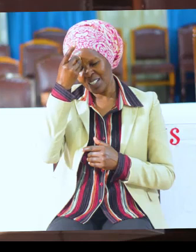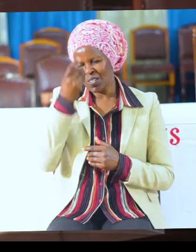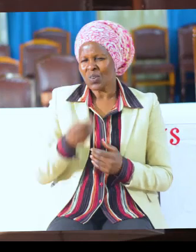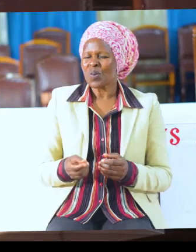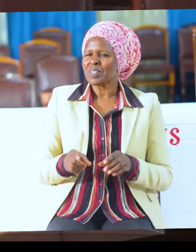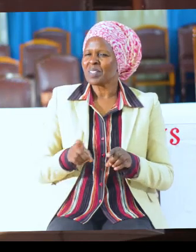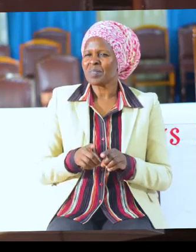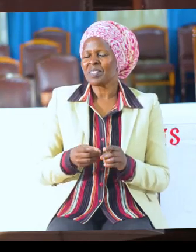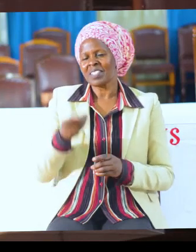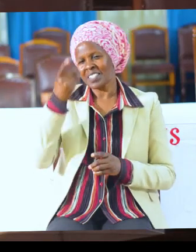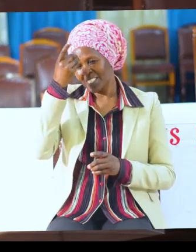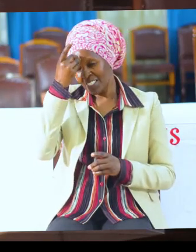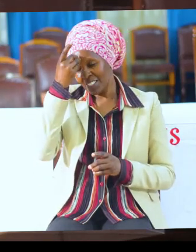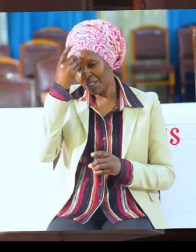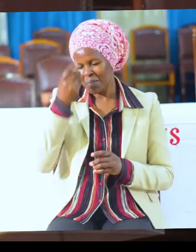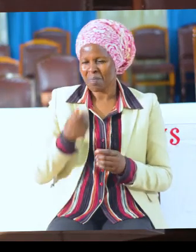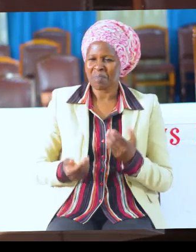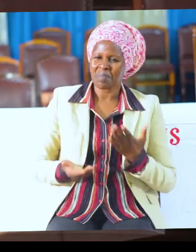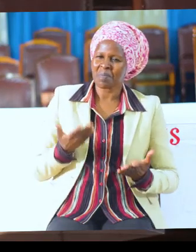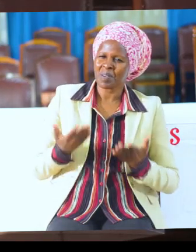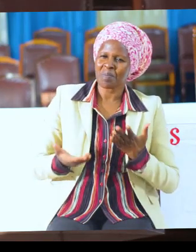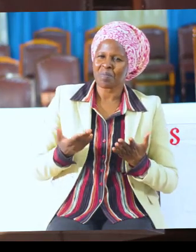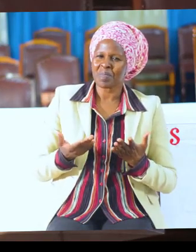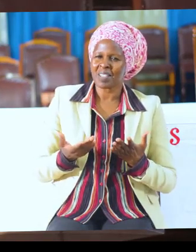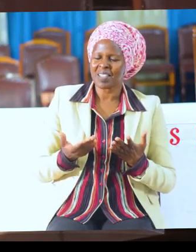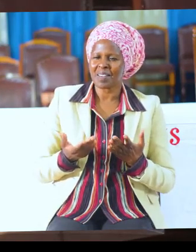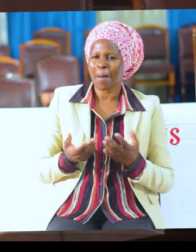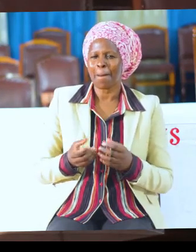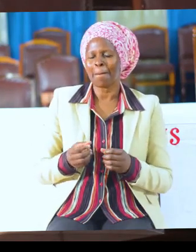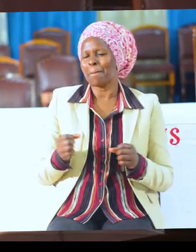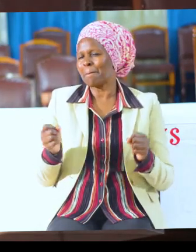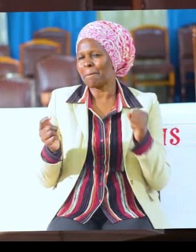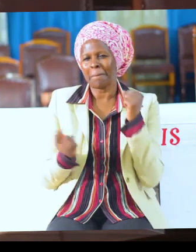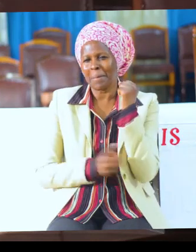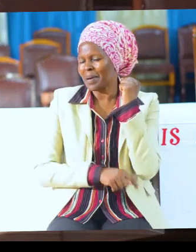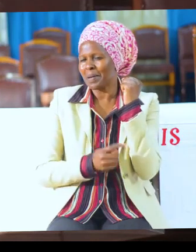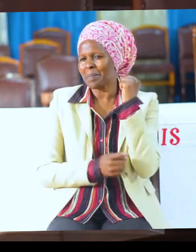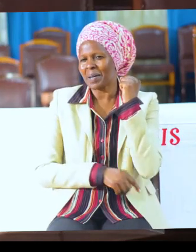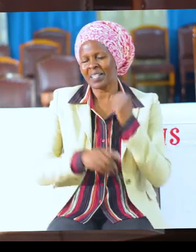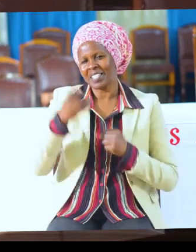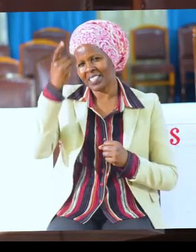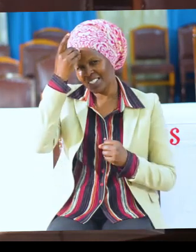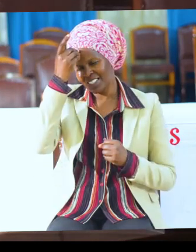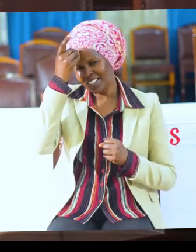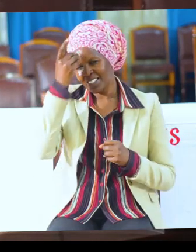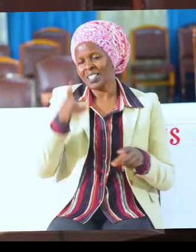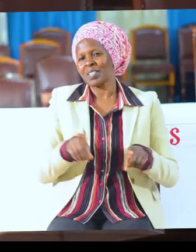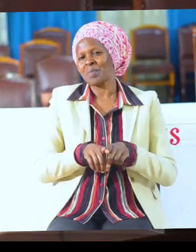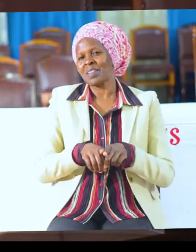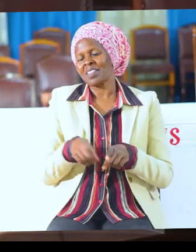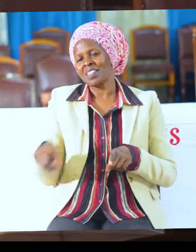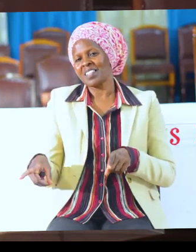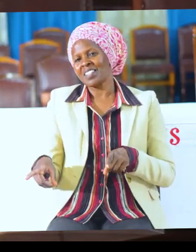just a normal sickness. Probably maybe it was like a deadly virus that we are experiencing this time, because it